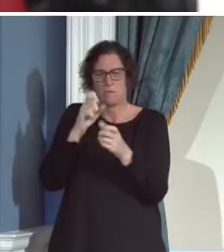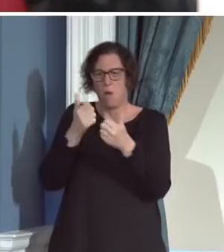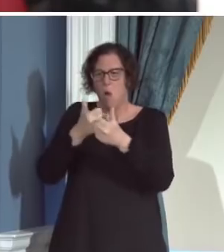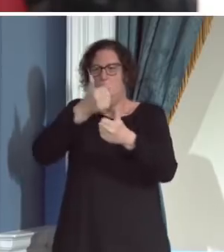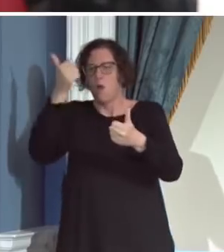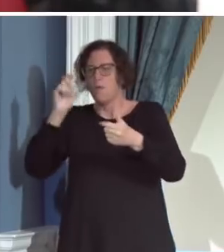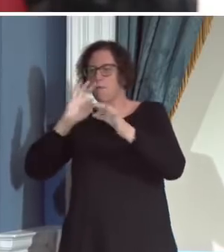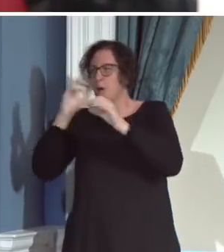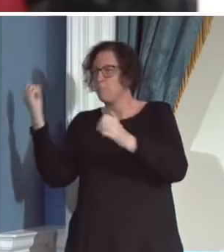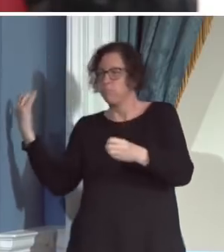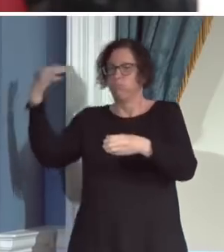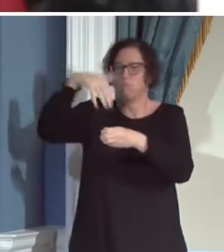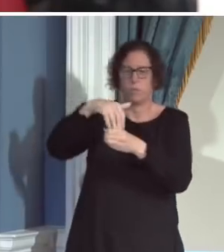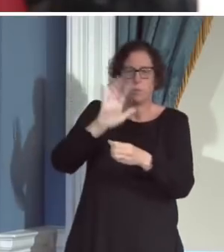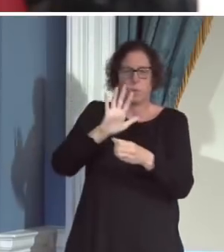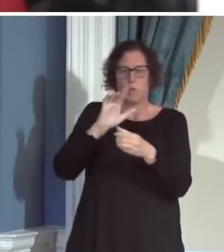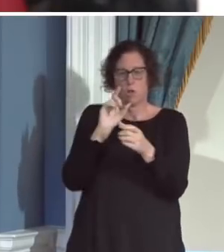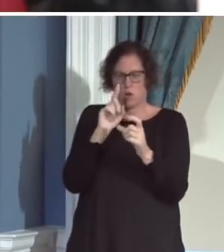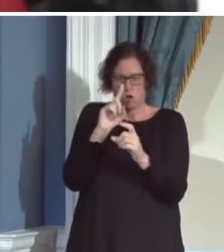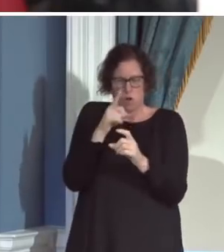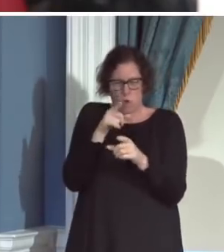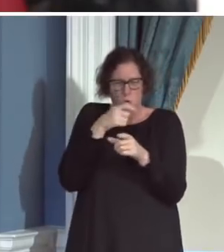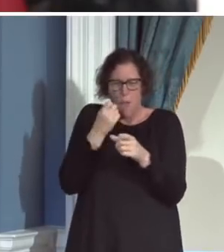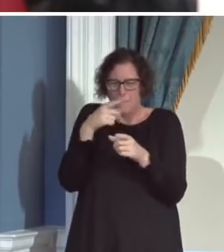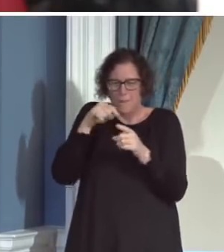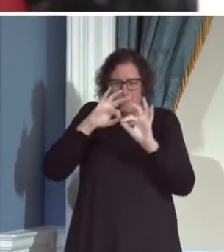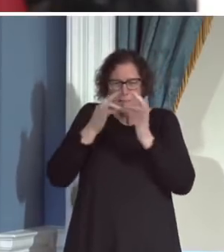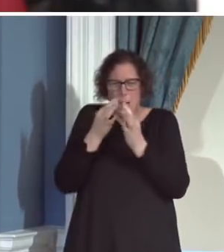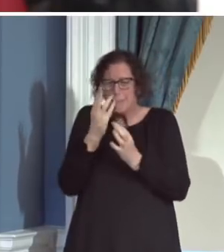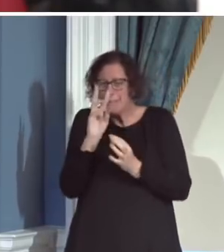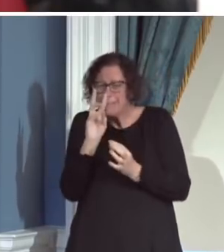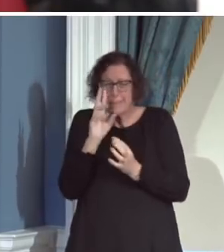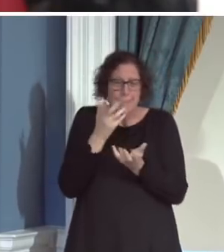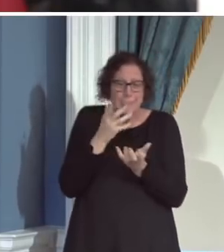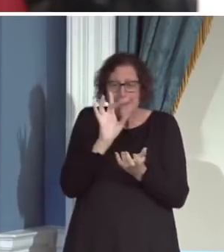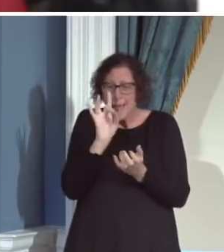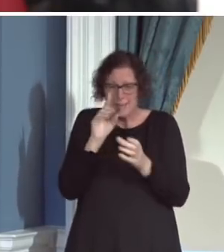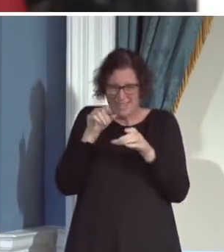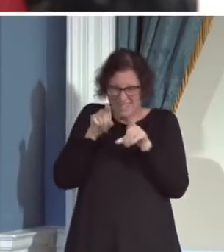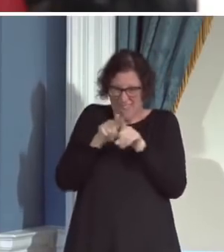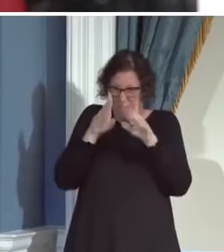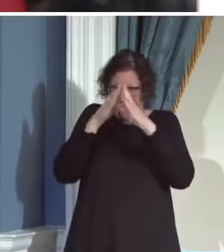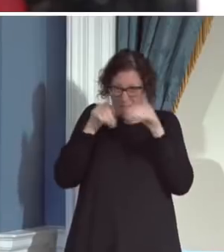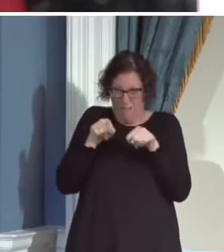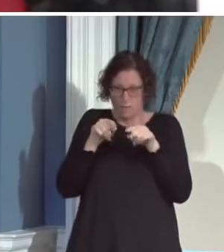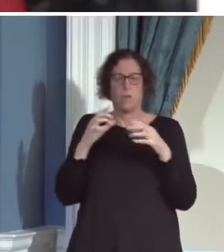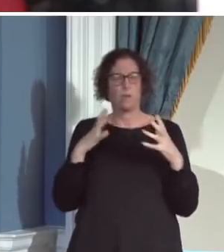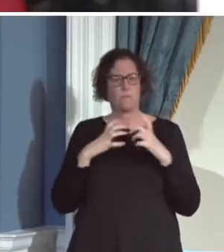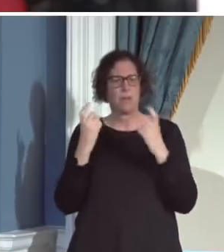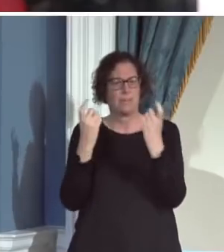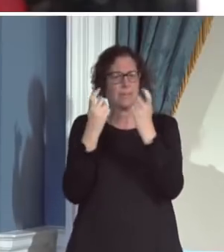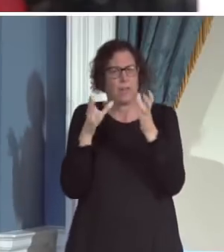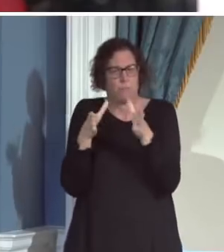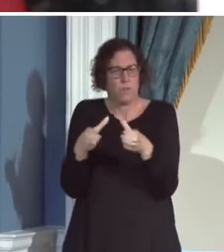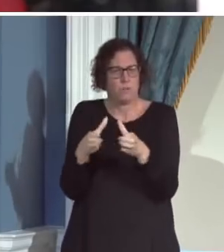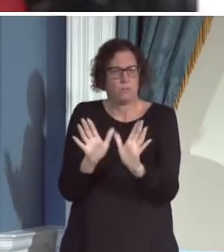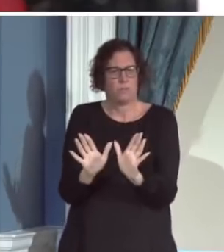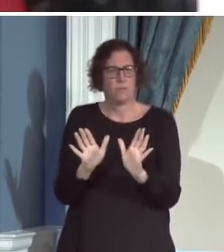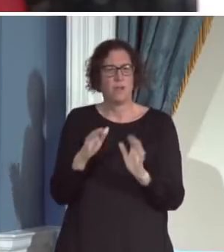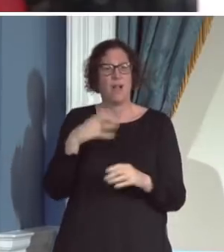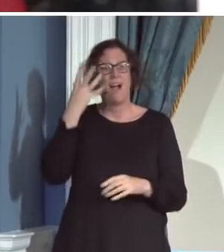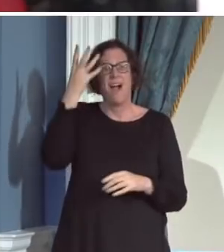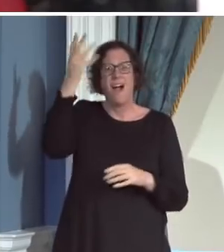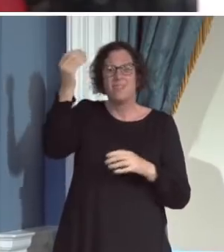constant contact. A family having a Seder, a family worshiping around Easter is one